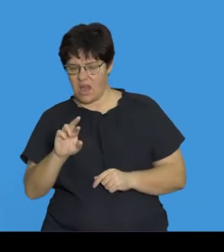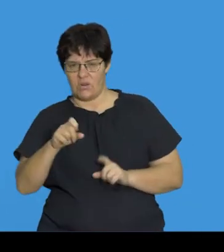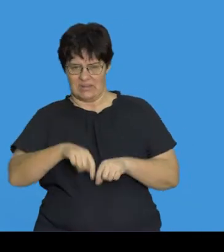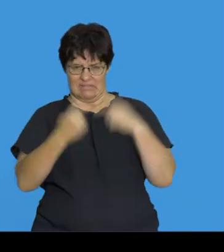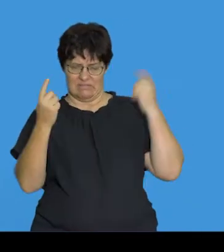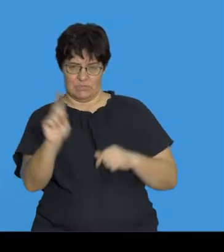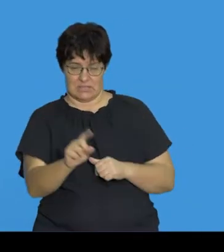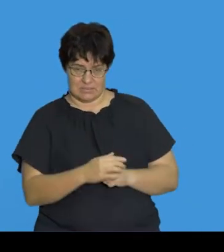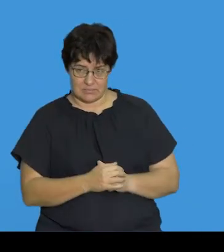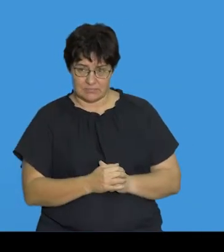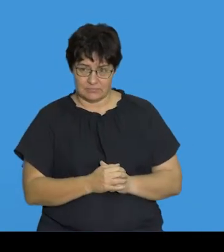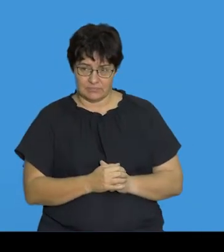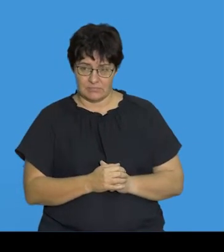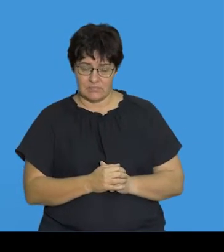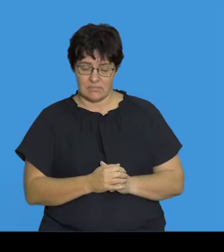and RNA.